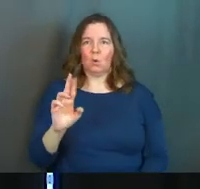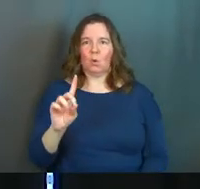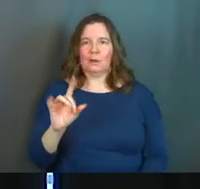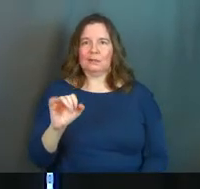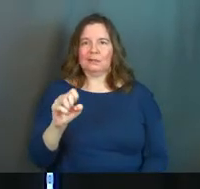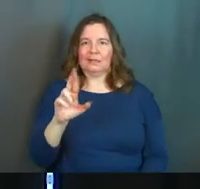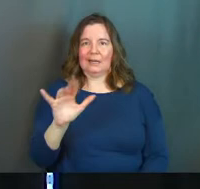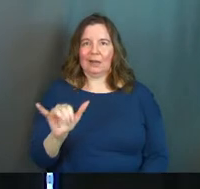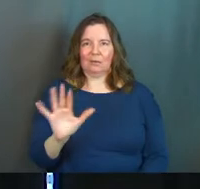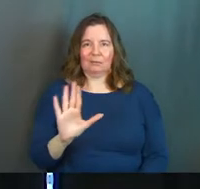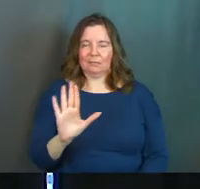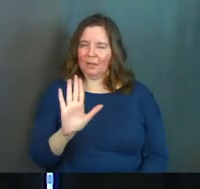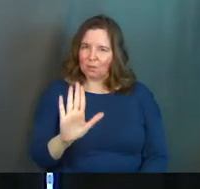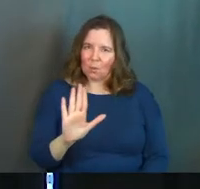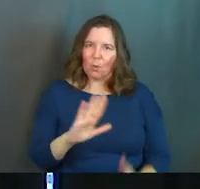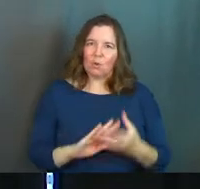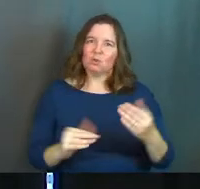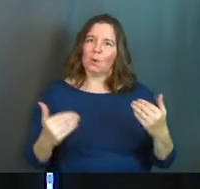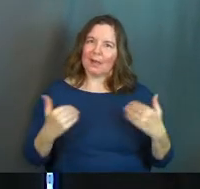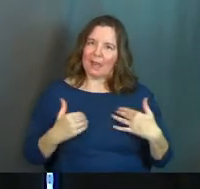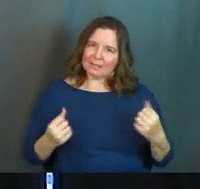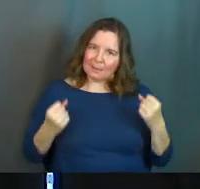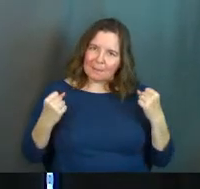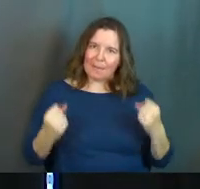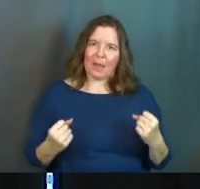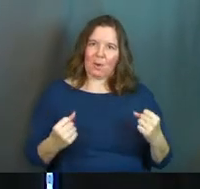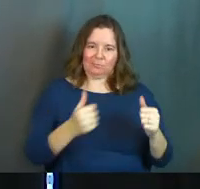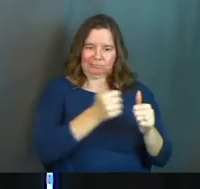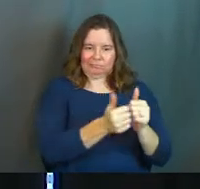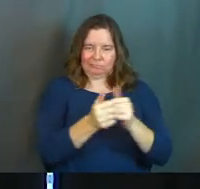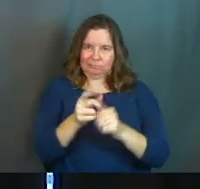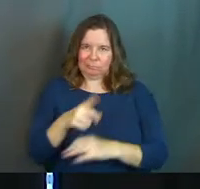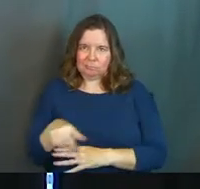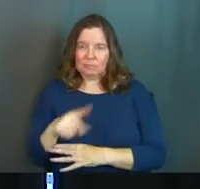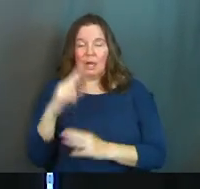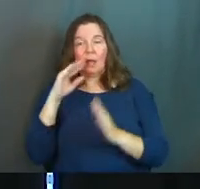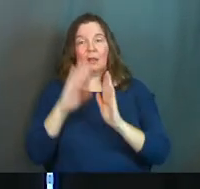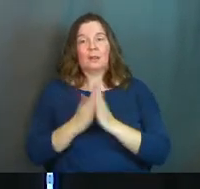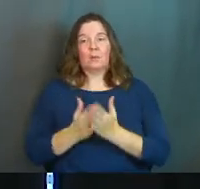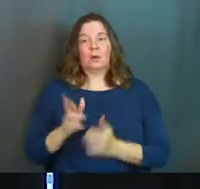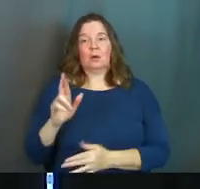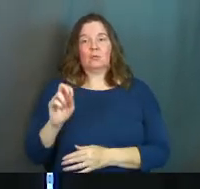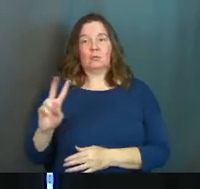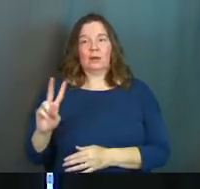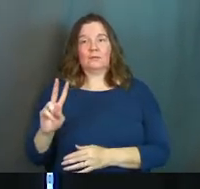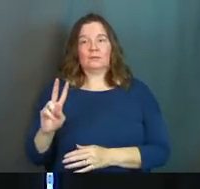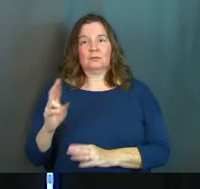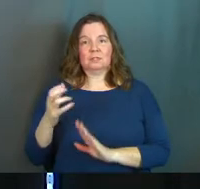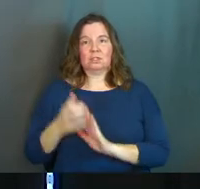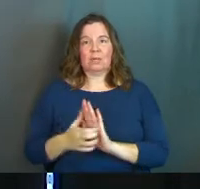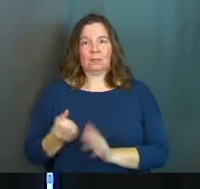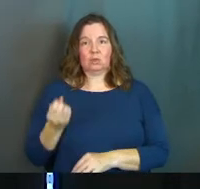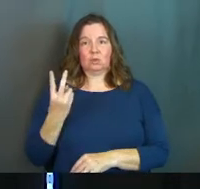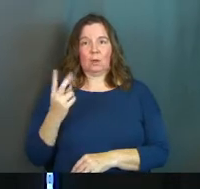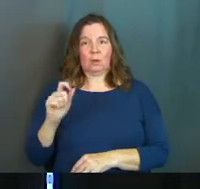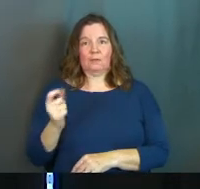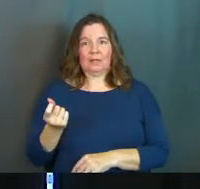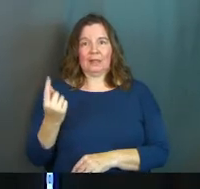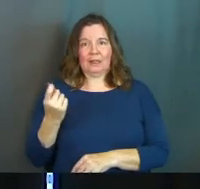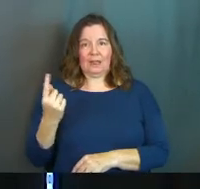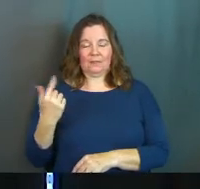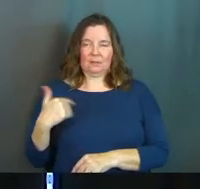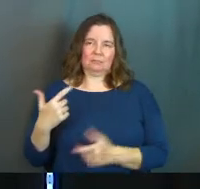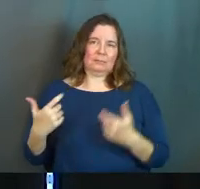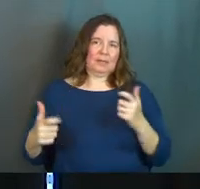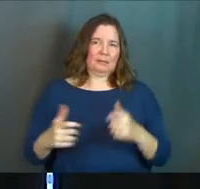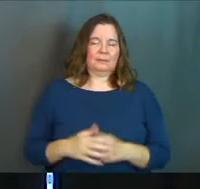not. Your story has power. Look at this, and this is in the book of Revelation. Revelation chapter 12, verse 11.